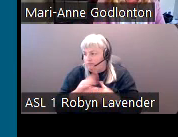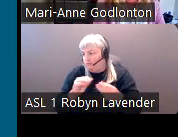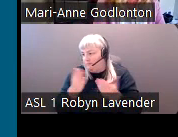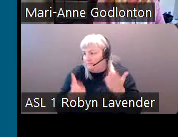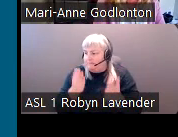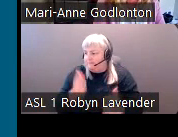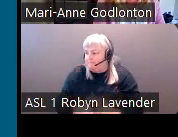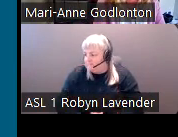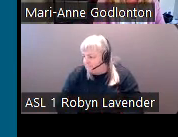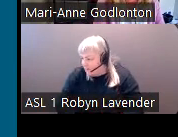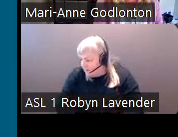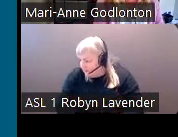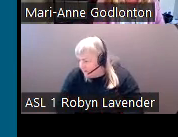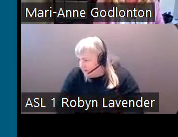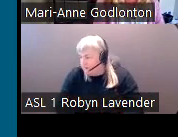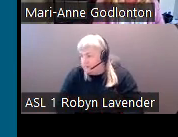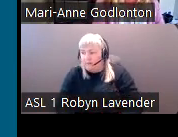And if anybody okay. has questions,